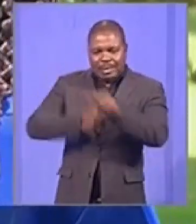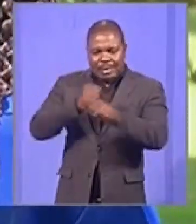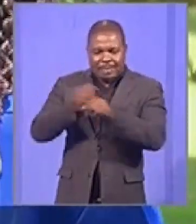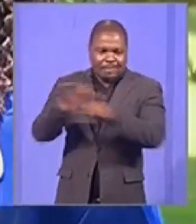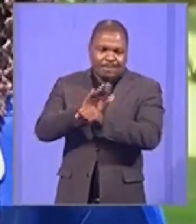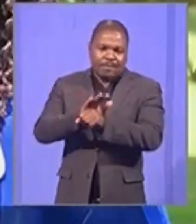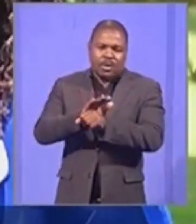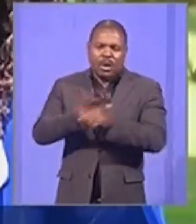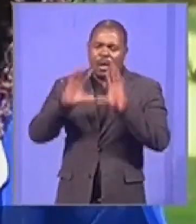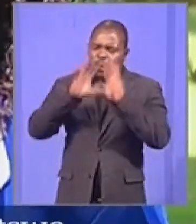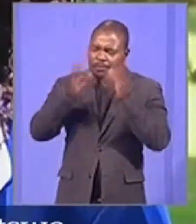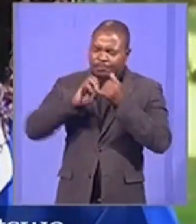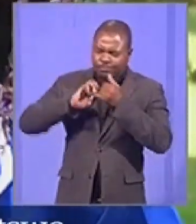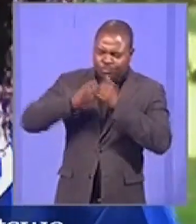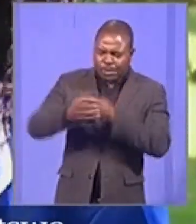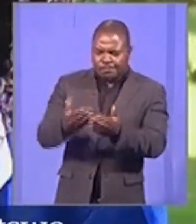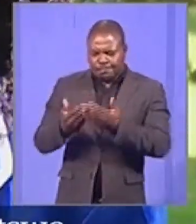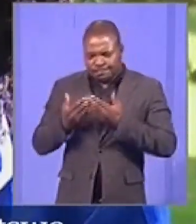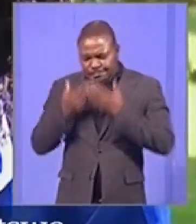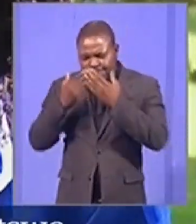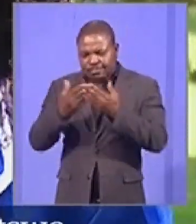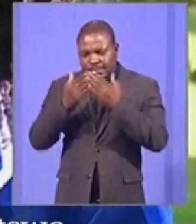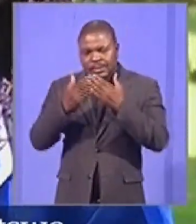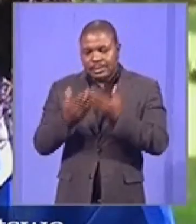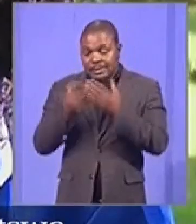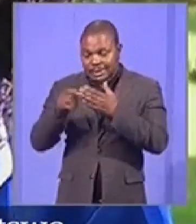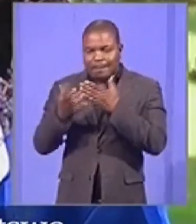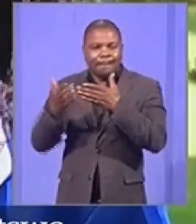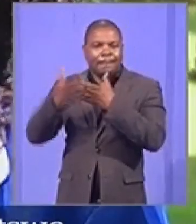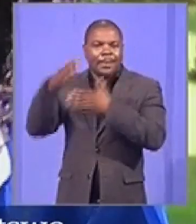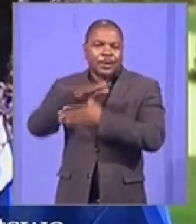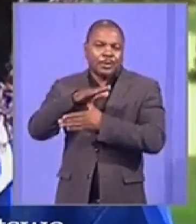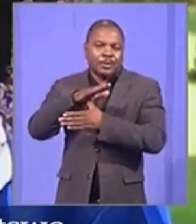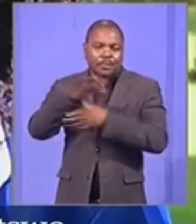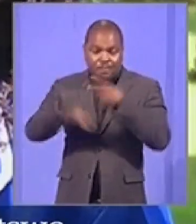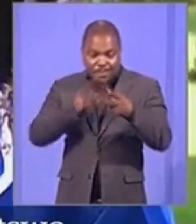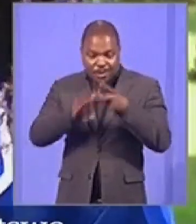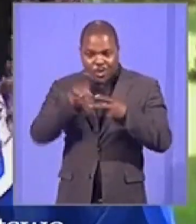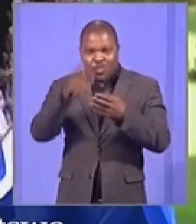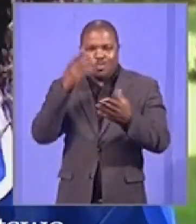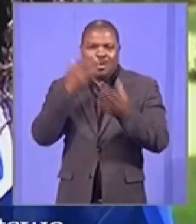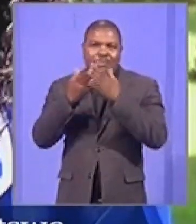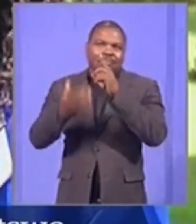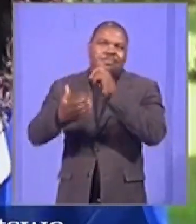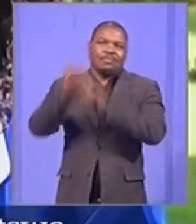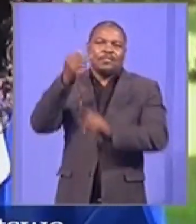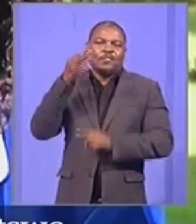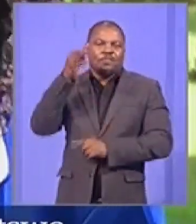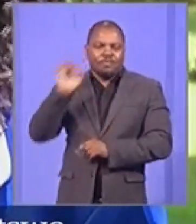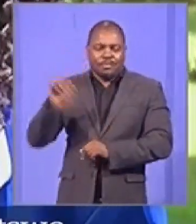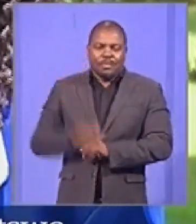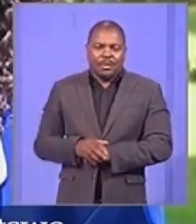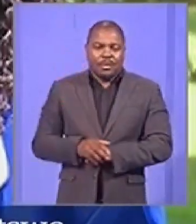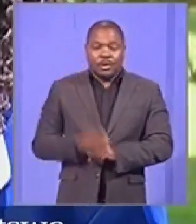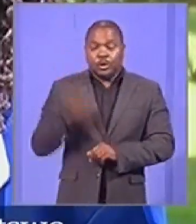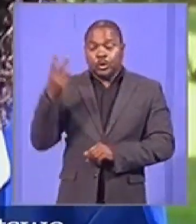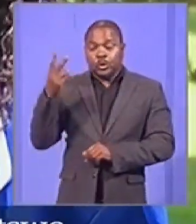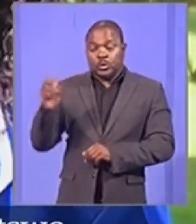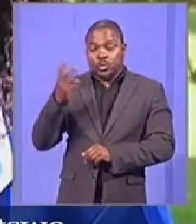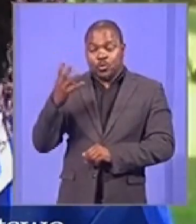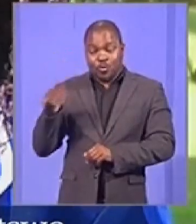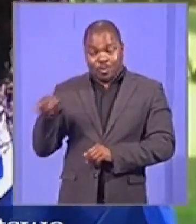putting everything you have into your studies and prioritizing your studies will eventually get you where you want to be in the future. So to the class of